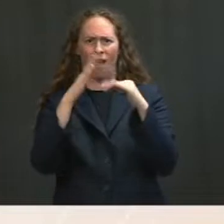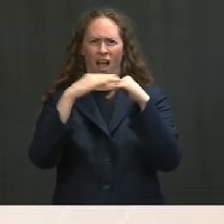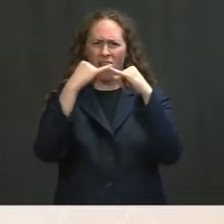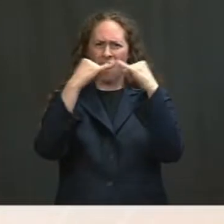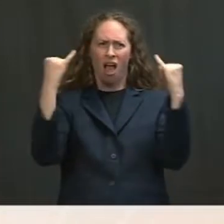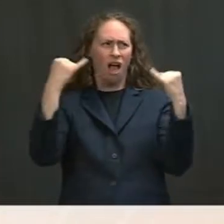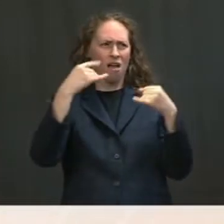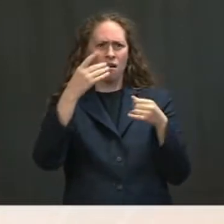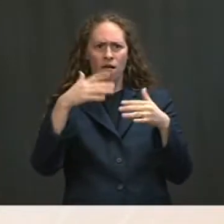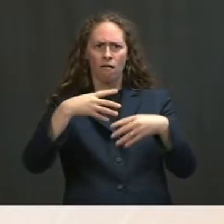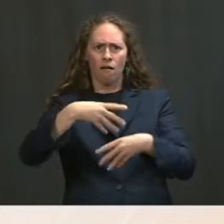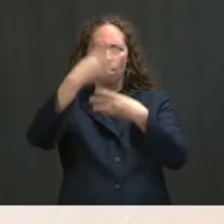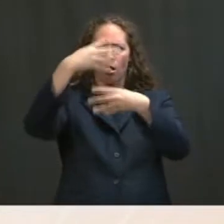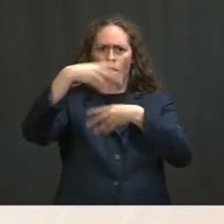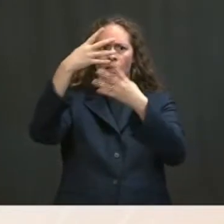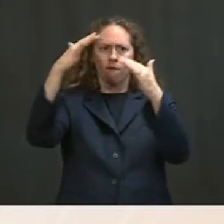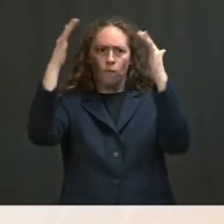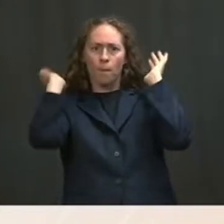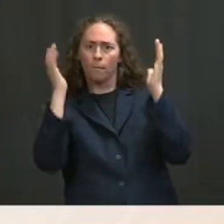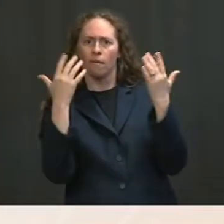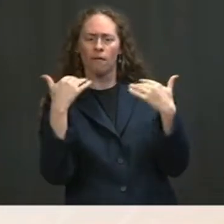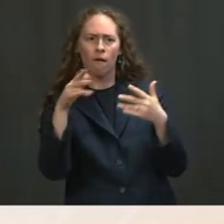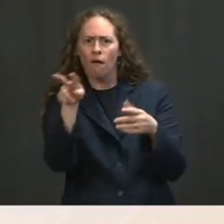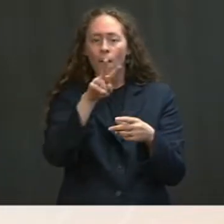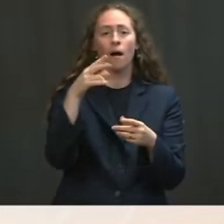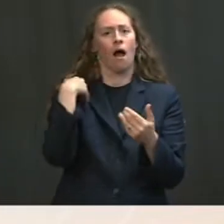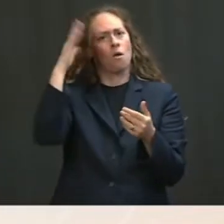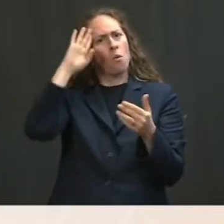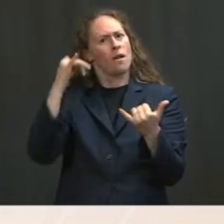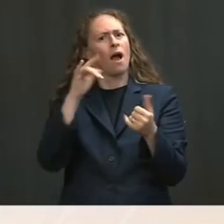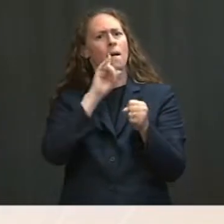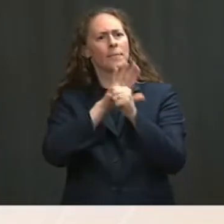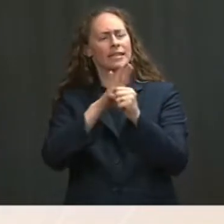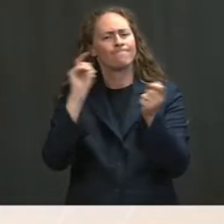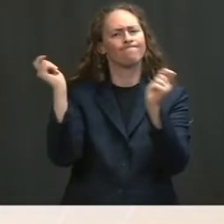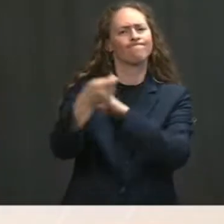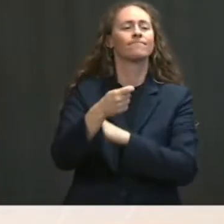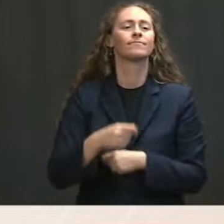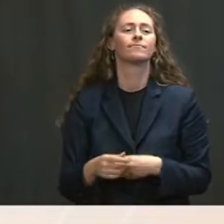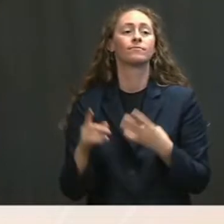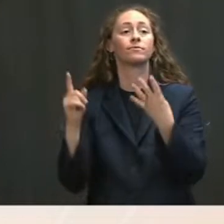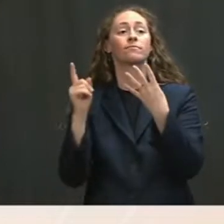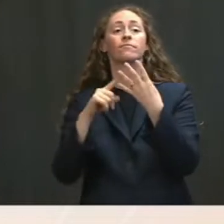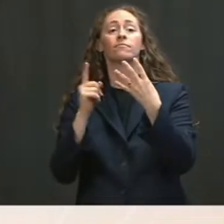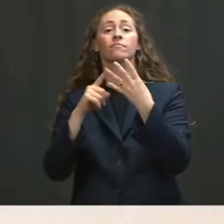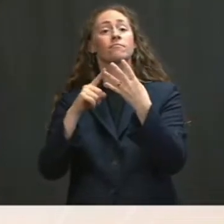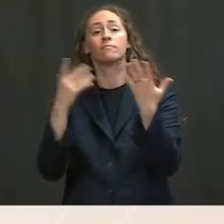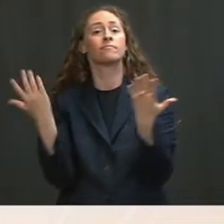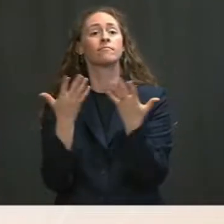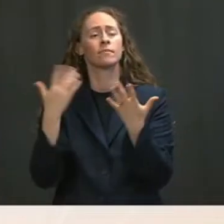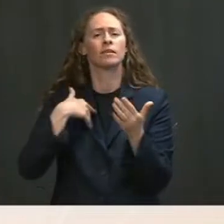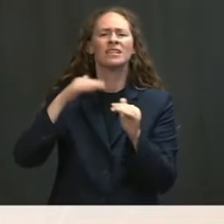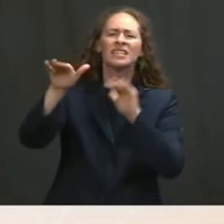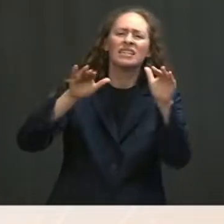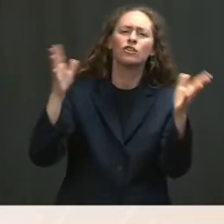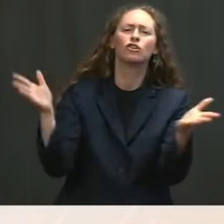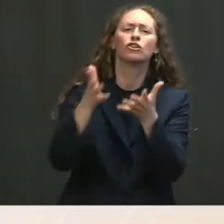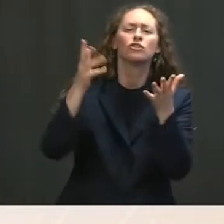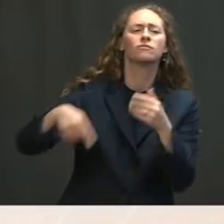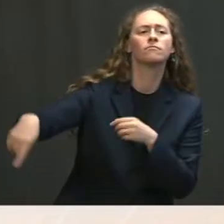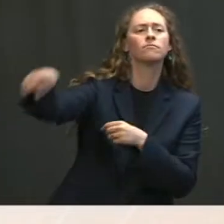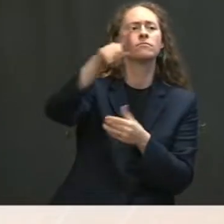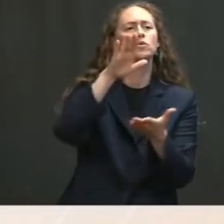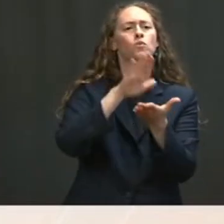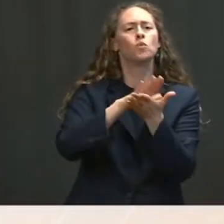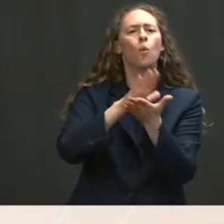beginning. Third, we're asking educational institutions to help improve health information literacy. We're asking researchers